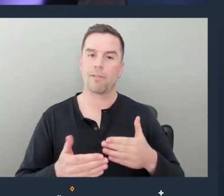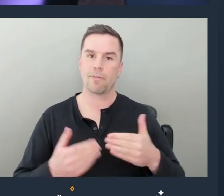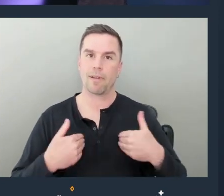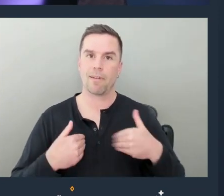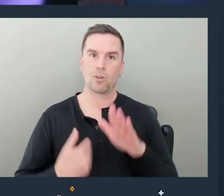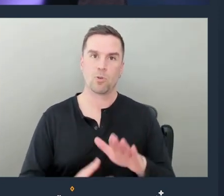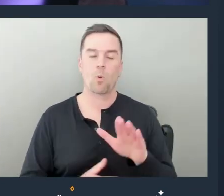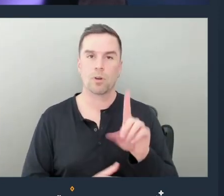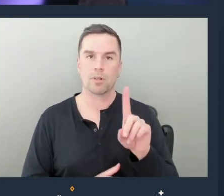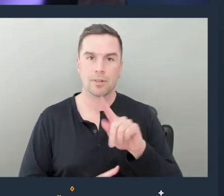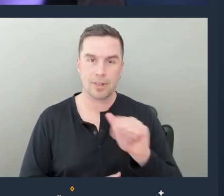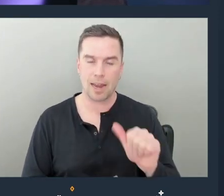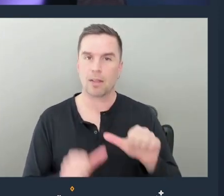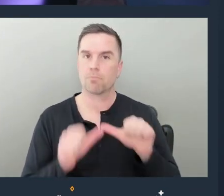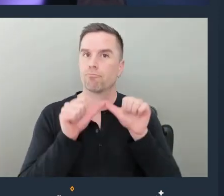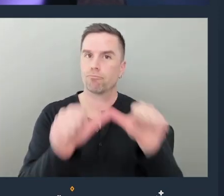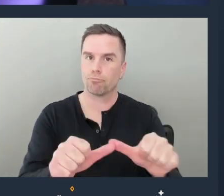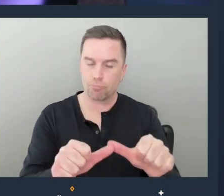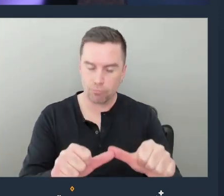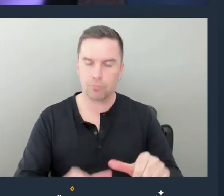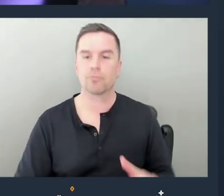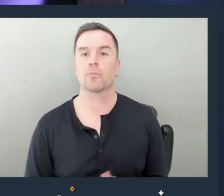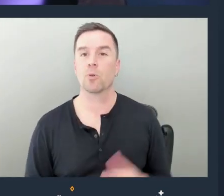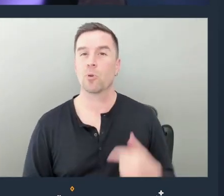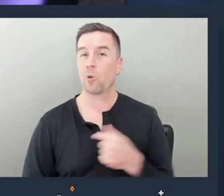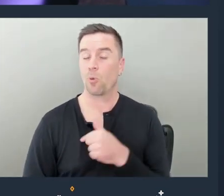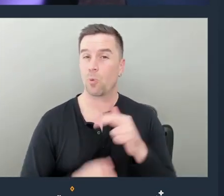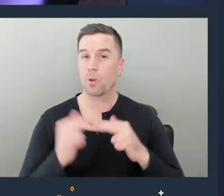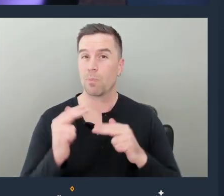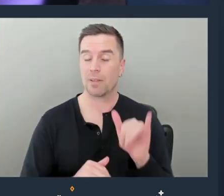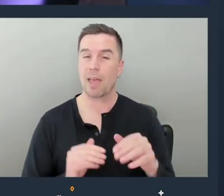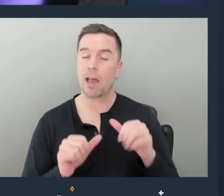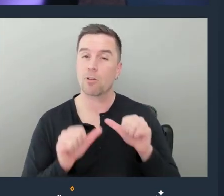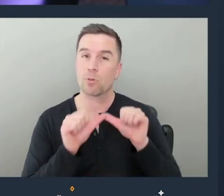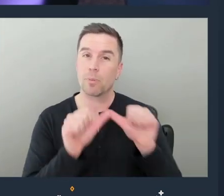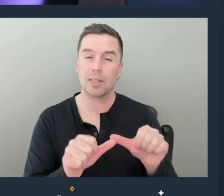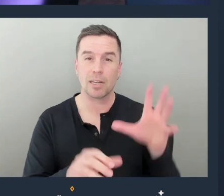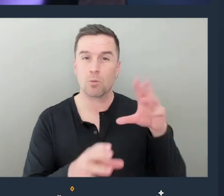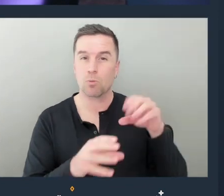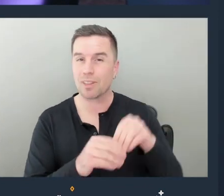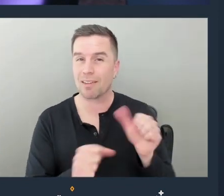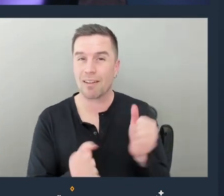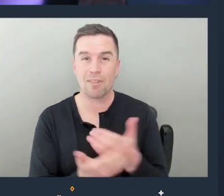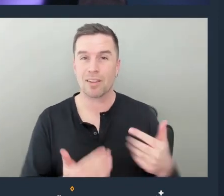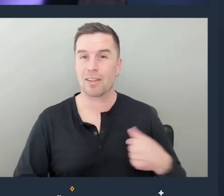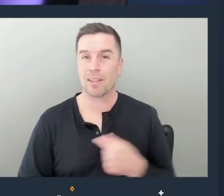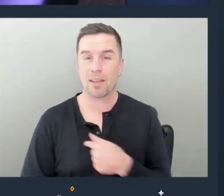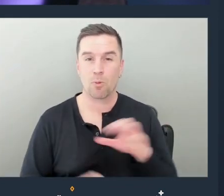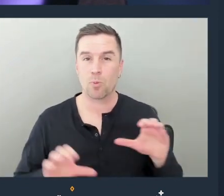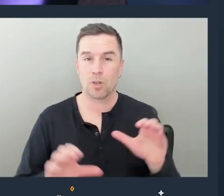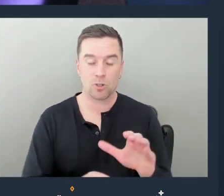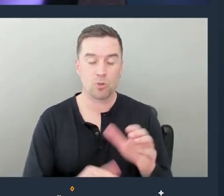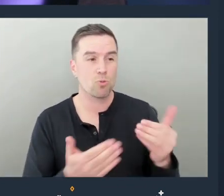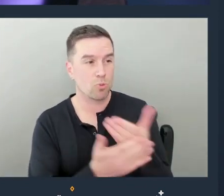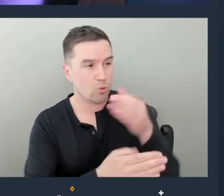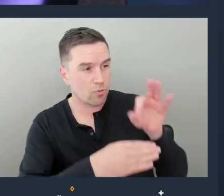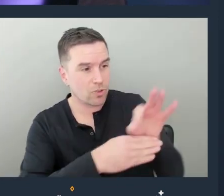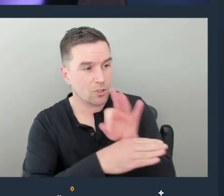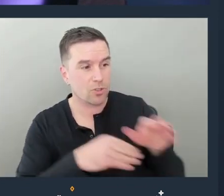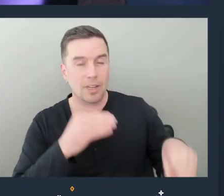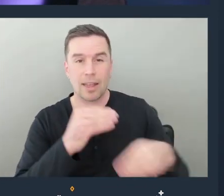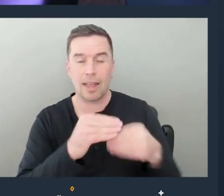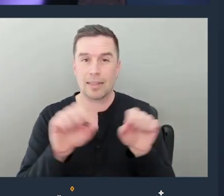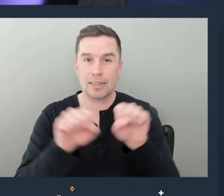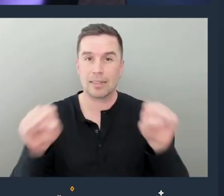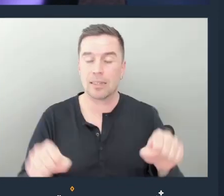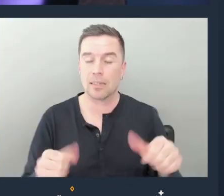durability safeguards into everything we do. Every time our software handles bits, every new feature we add to the system, and every time we bring new capacity into